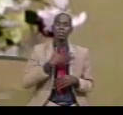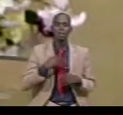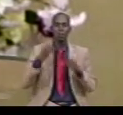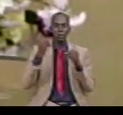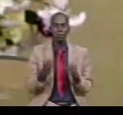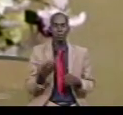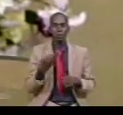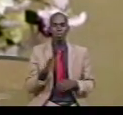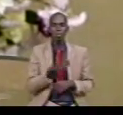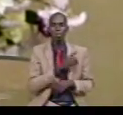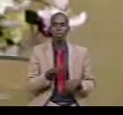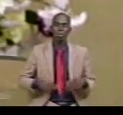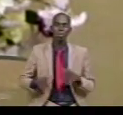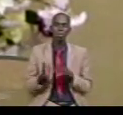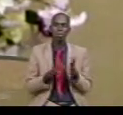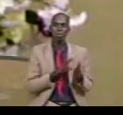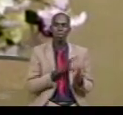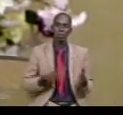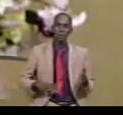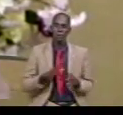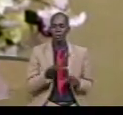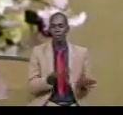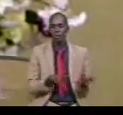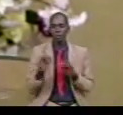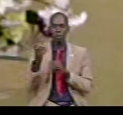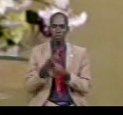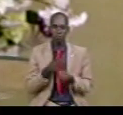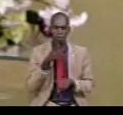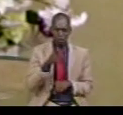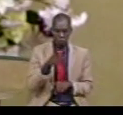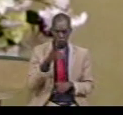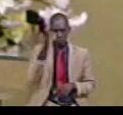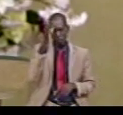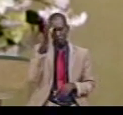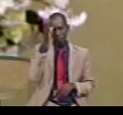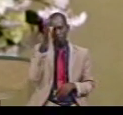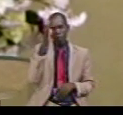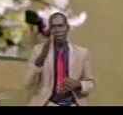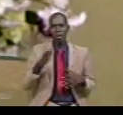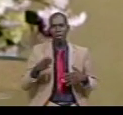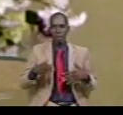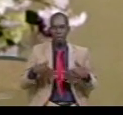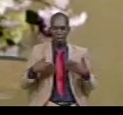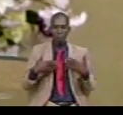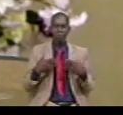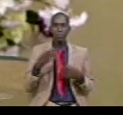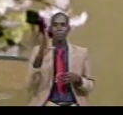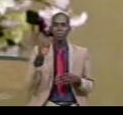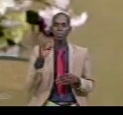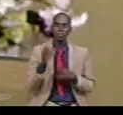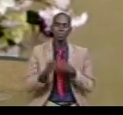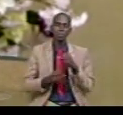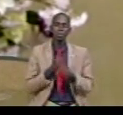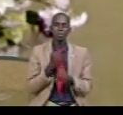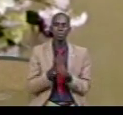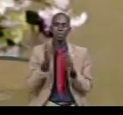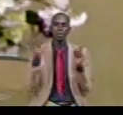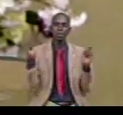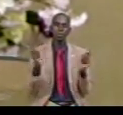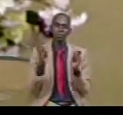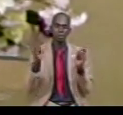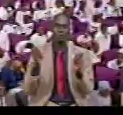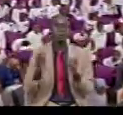Jesus Christ never depart from you, sir. Happy 50th anniversary.